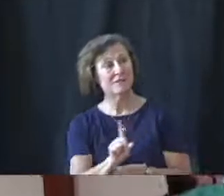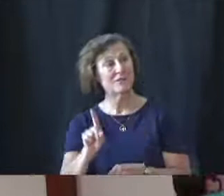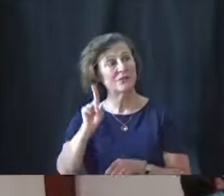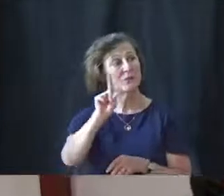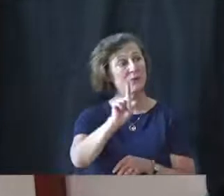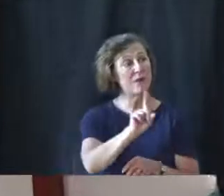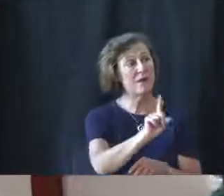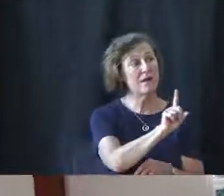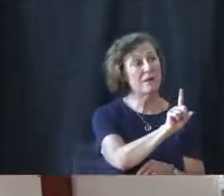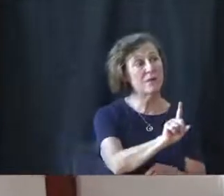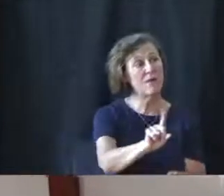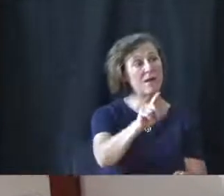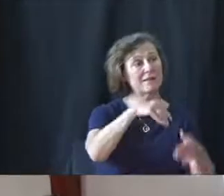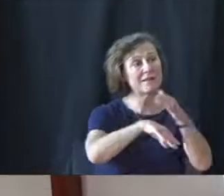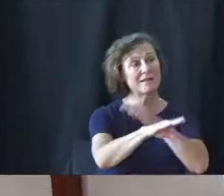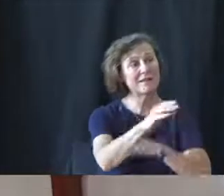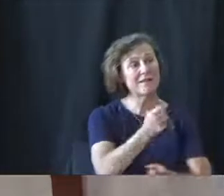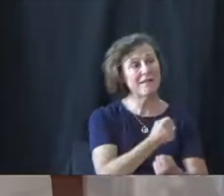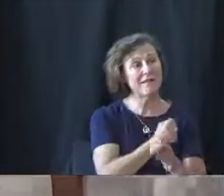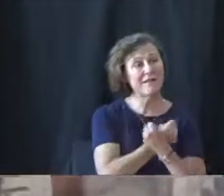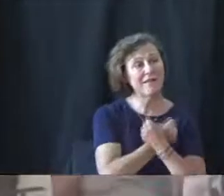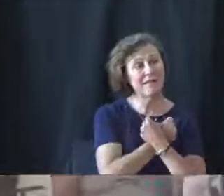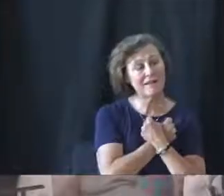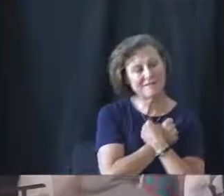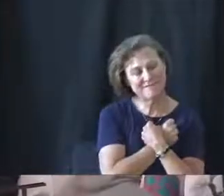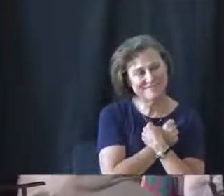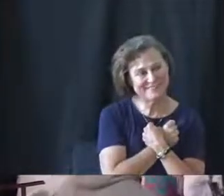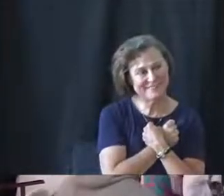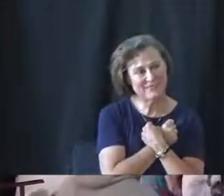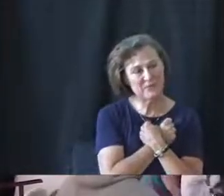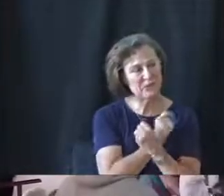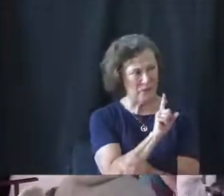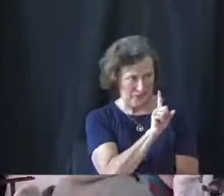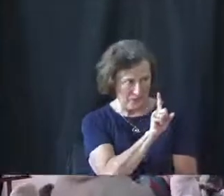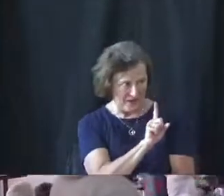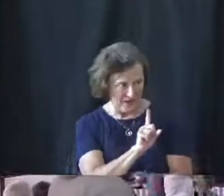Wherever you walk, walk in love.